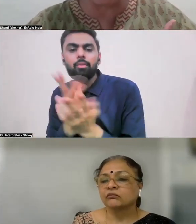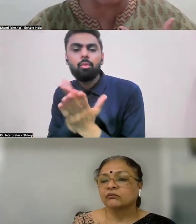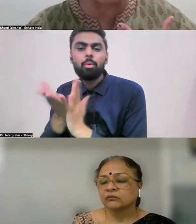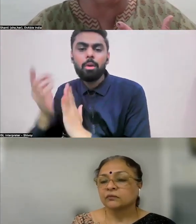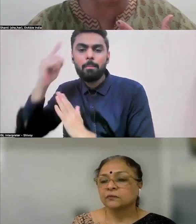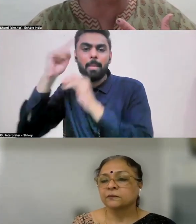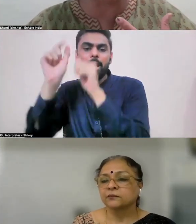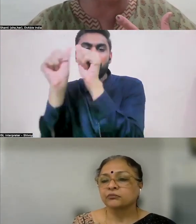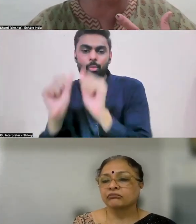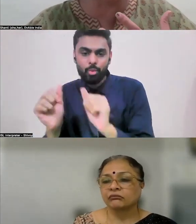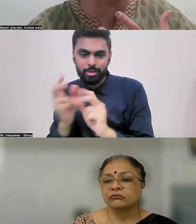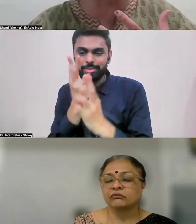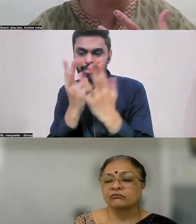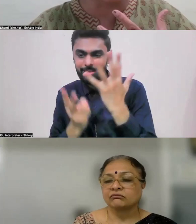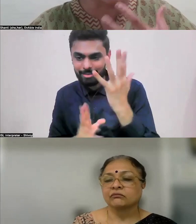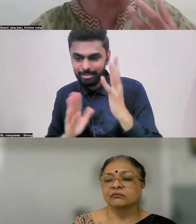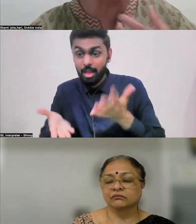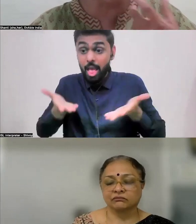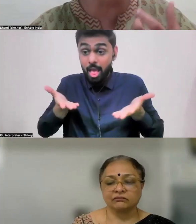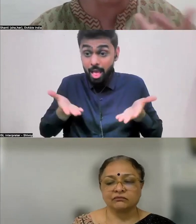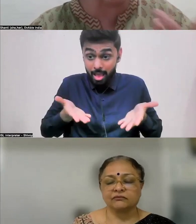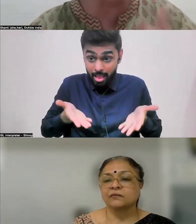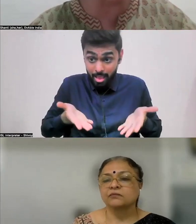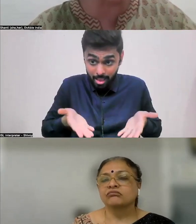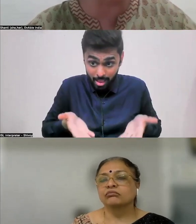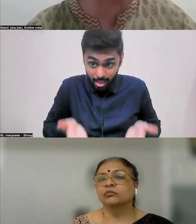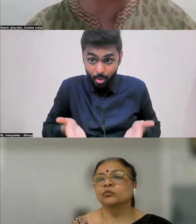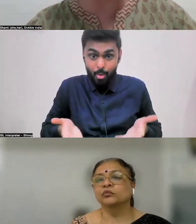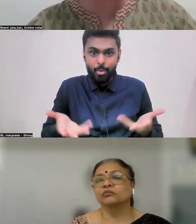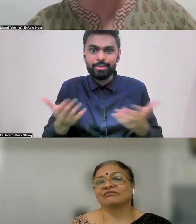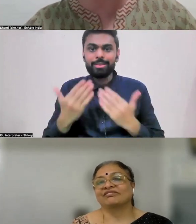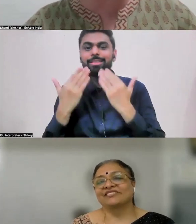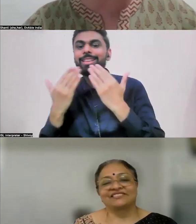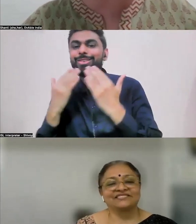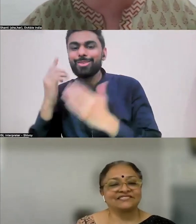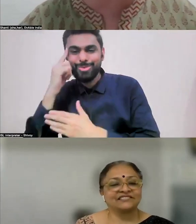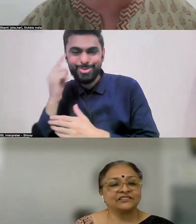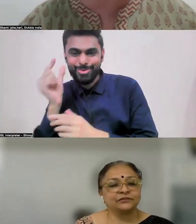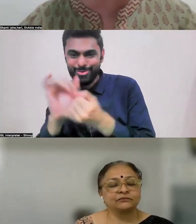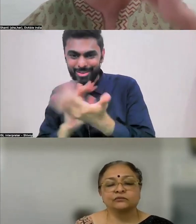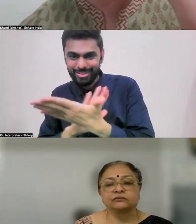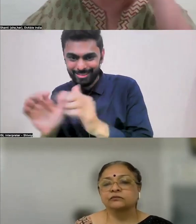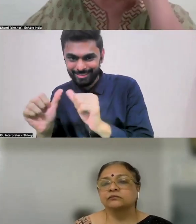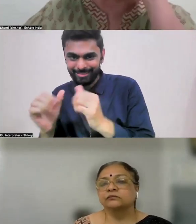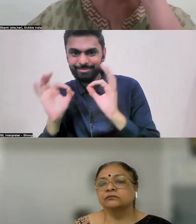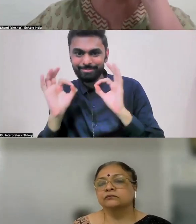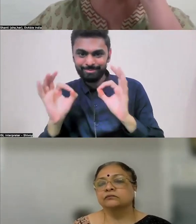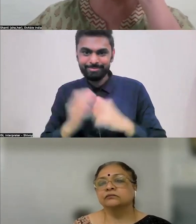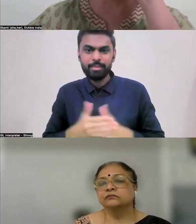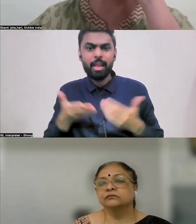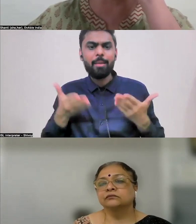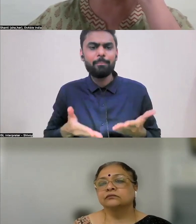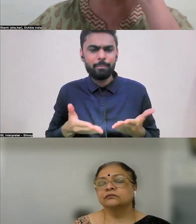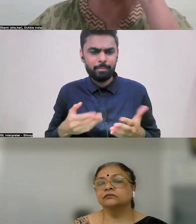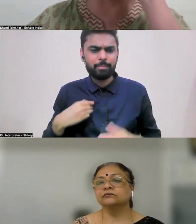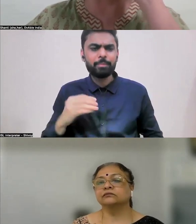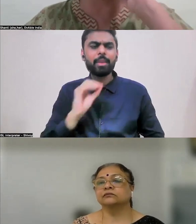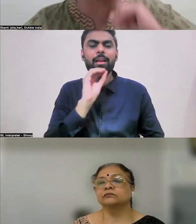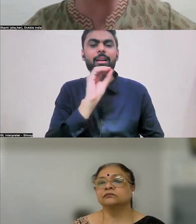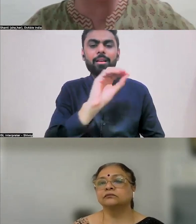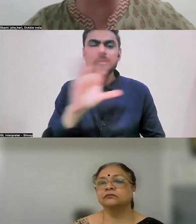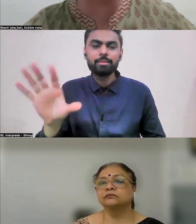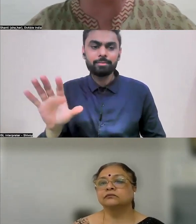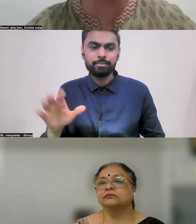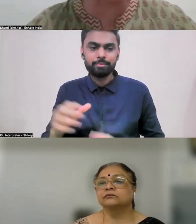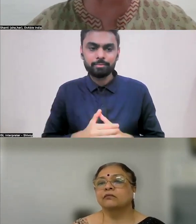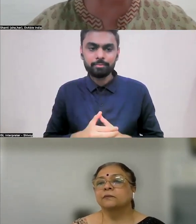models at play. And now what we will do is, I'll just go, thank you so much, Usha ma'am. I'll just take an opportunity to tell you what our